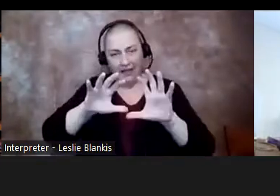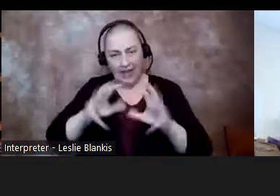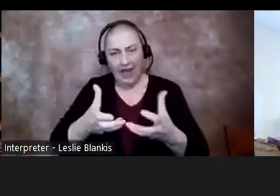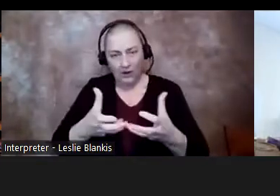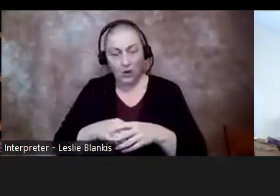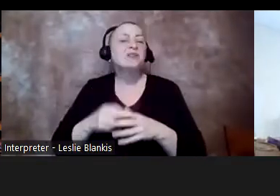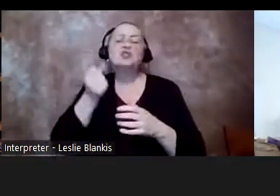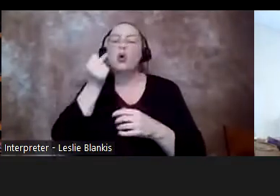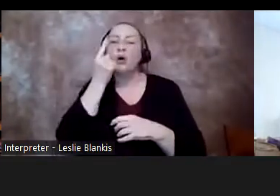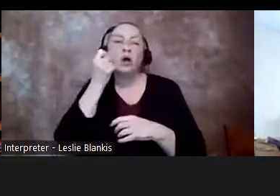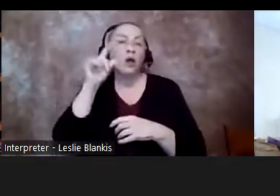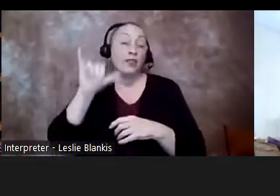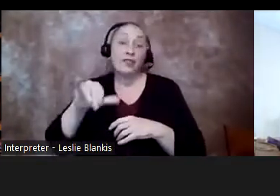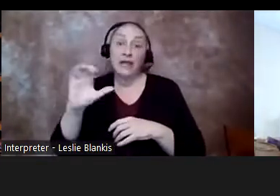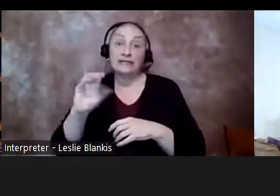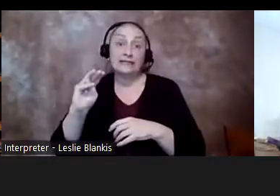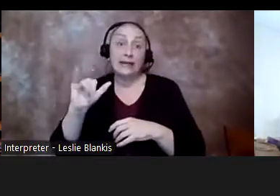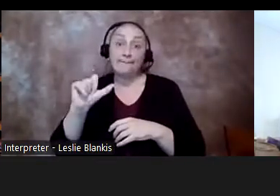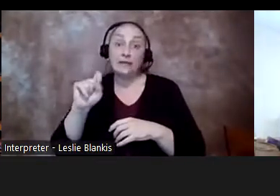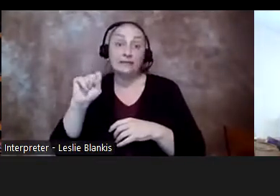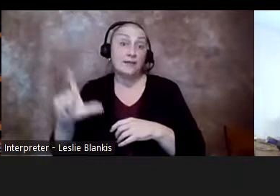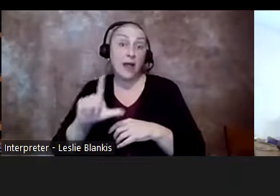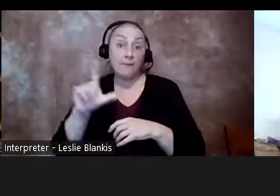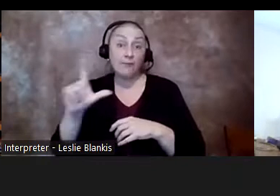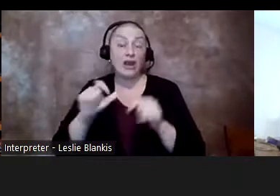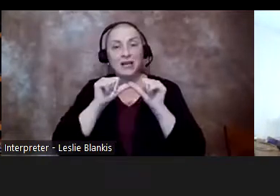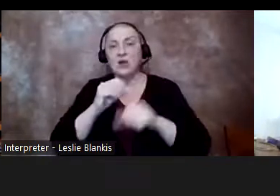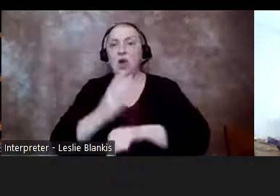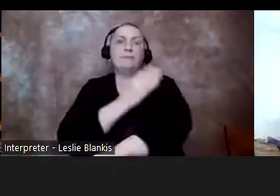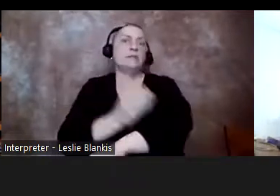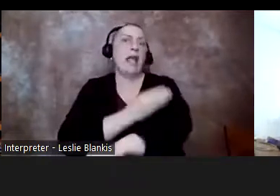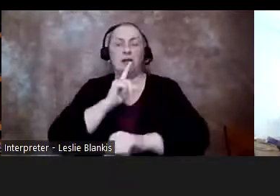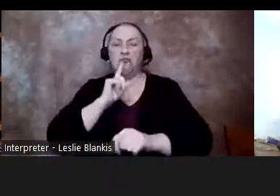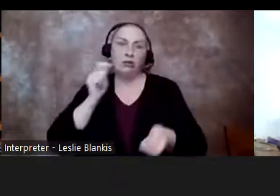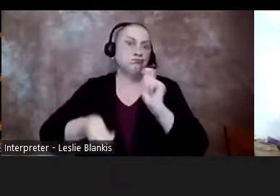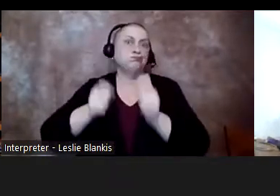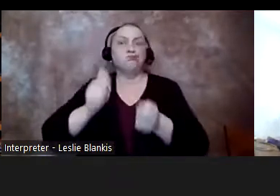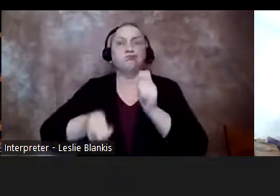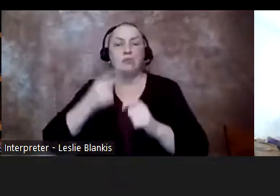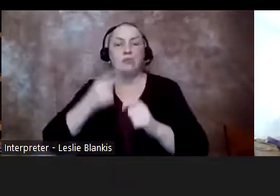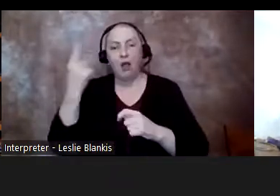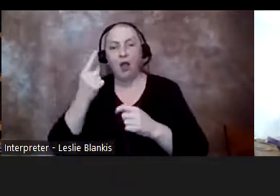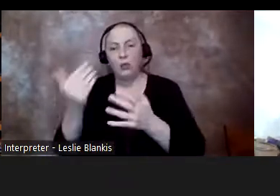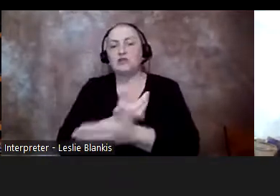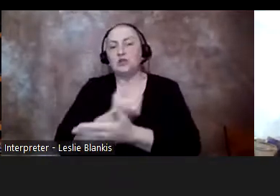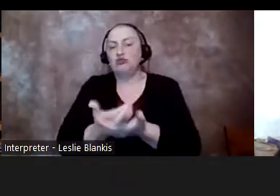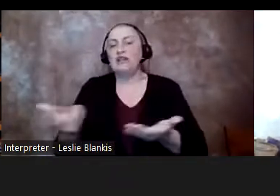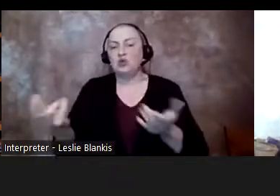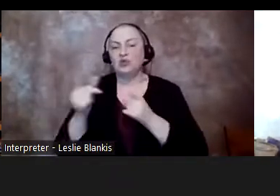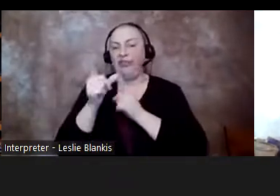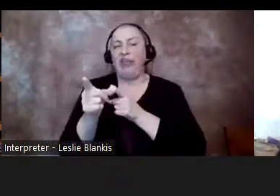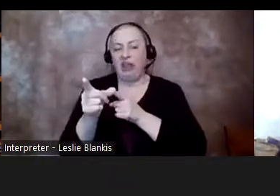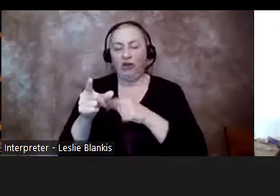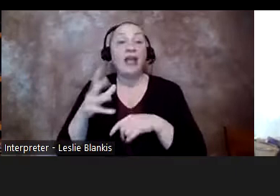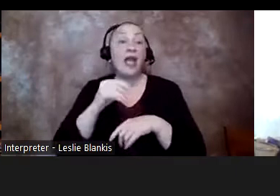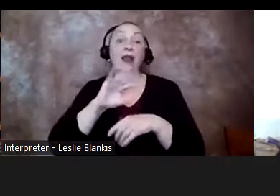consistently being updated, and it is very living, so there's always new resources in there, and all of the resources are really